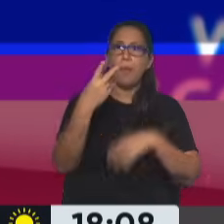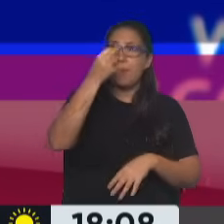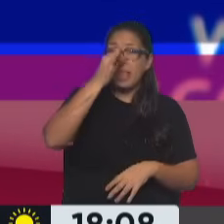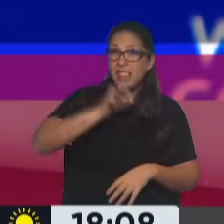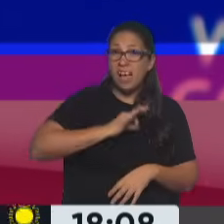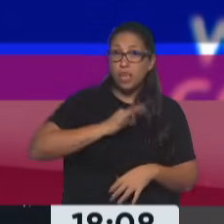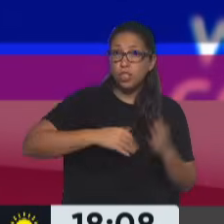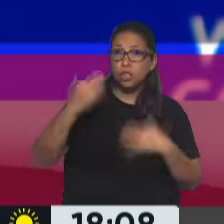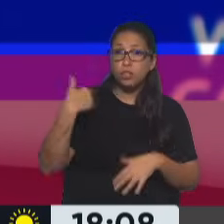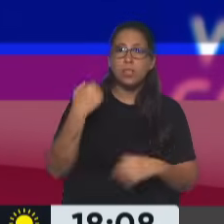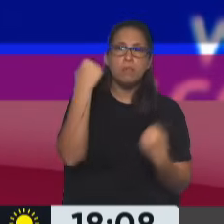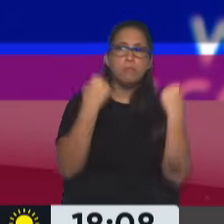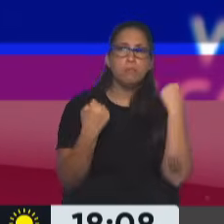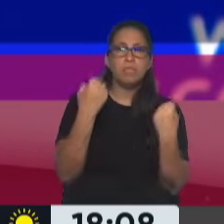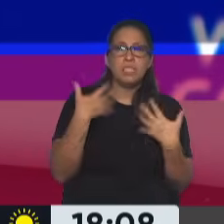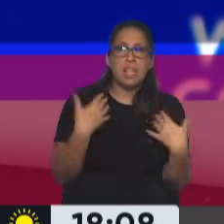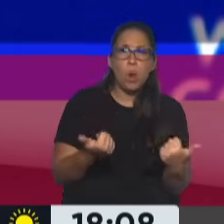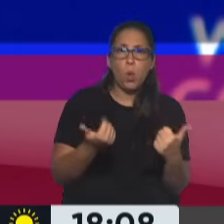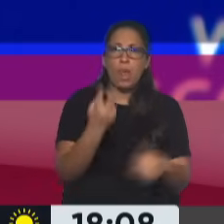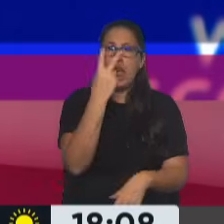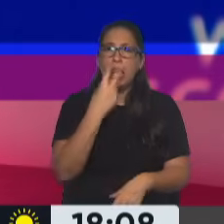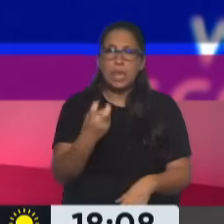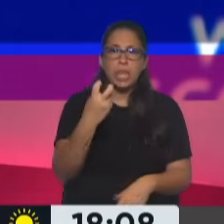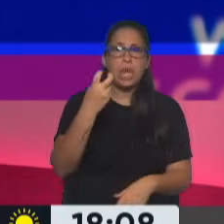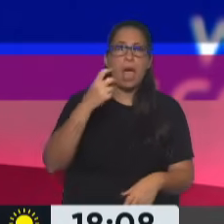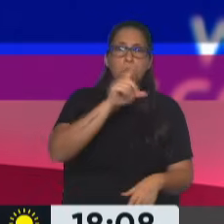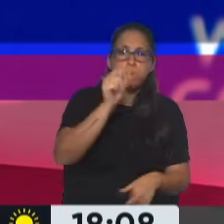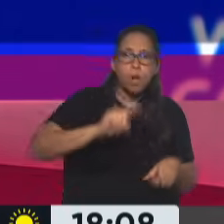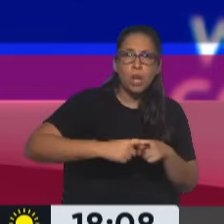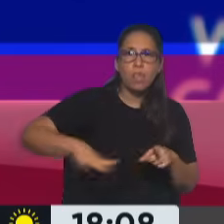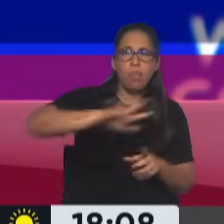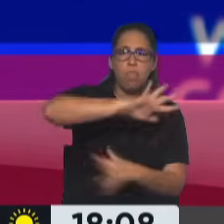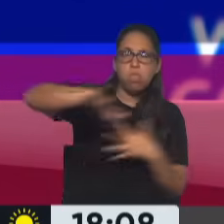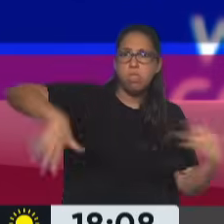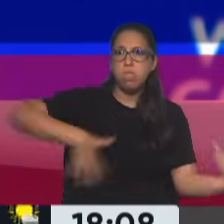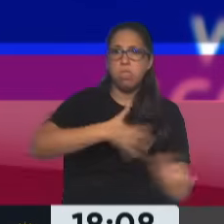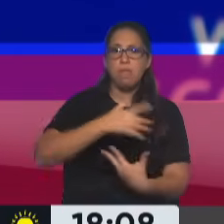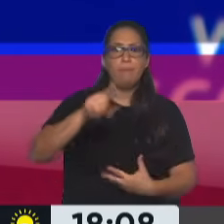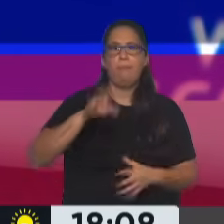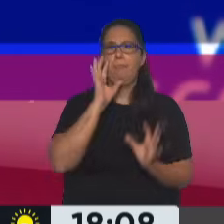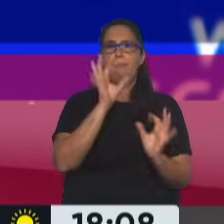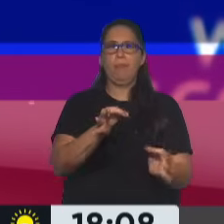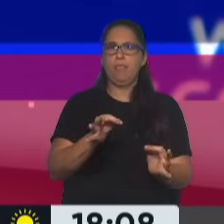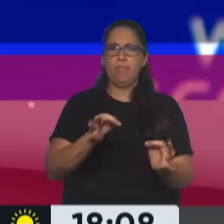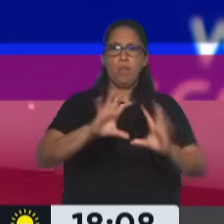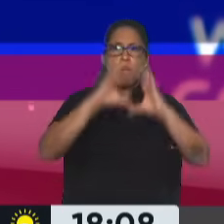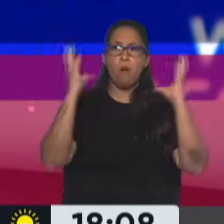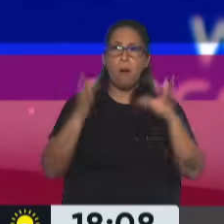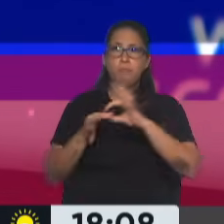in finance, health, energy, and geopolitics have laid bare the risks of extreme global integration. But more